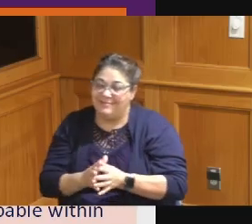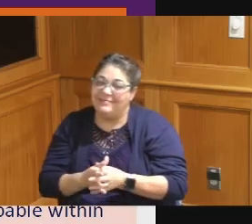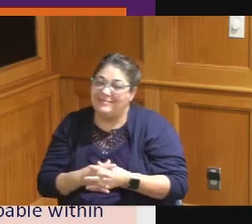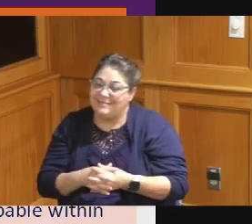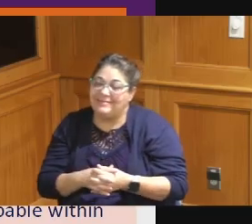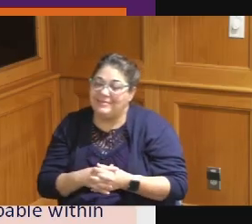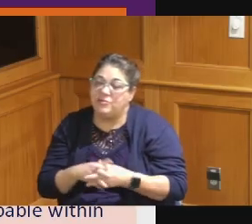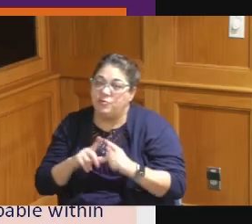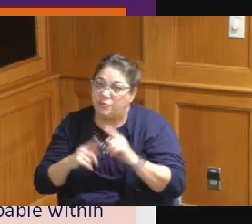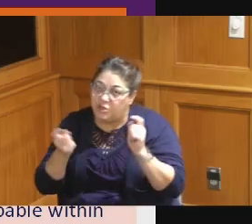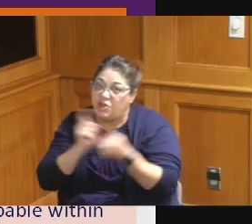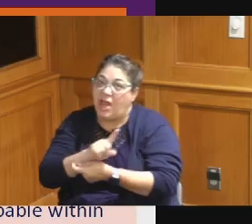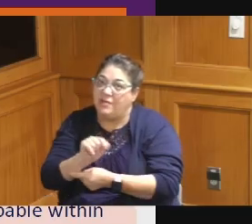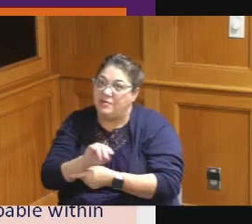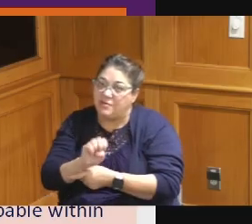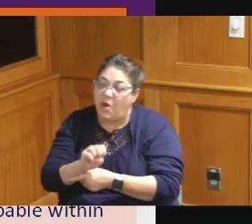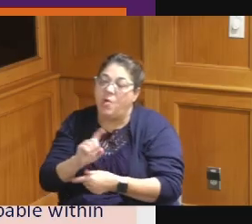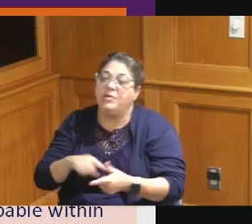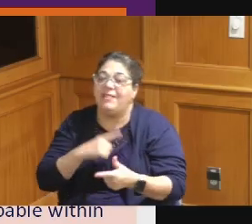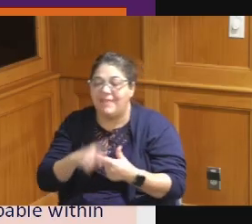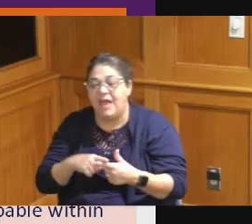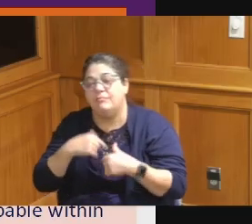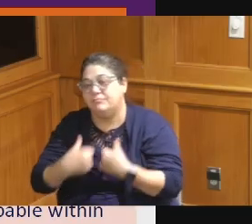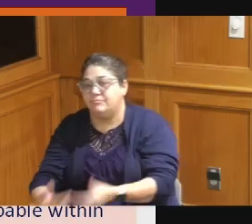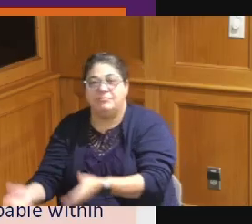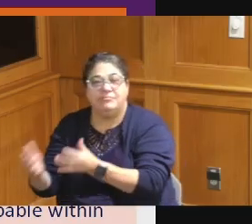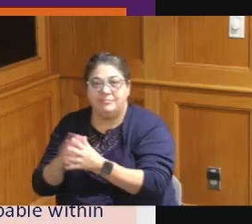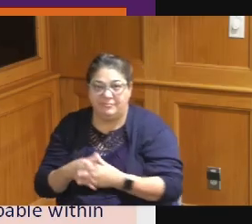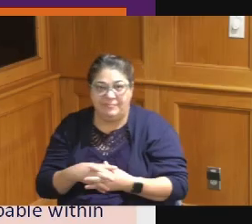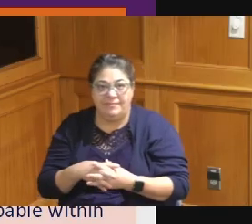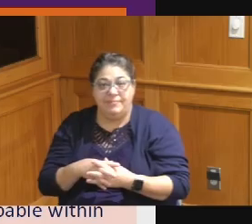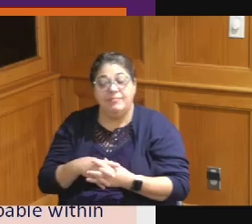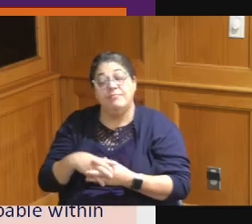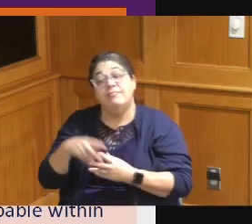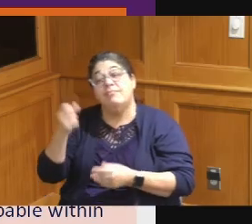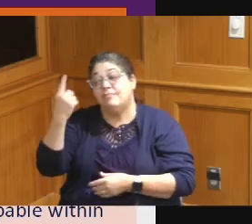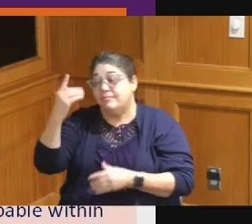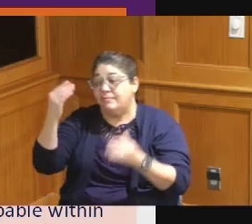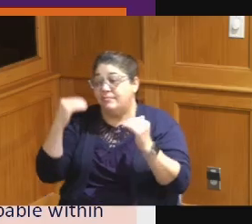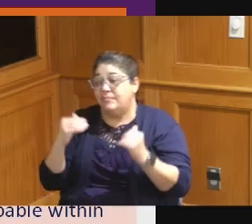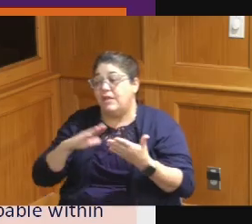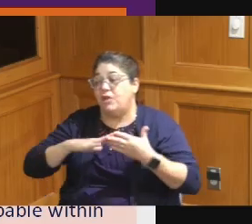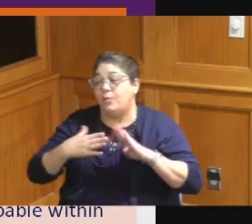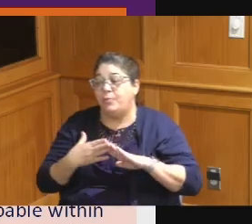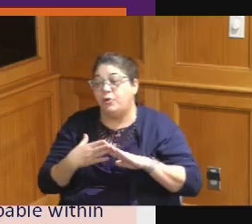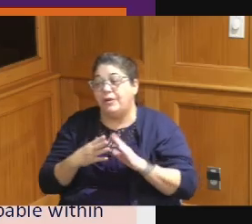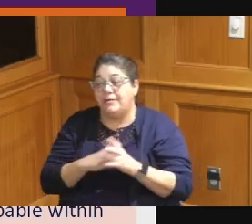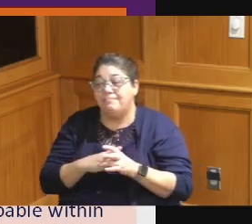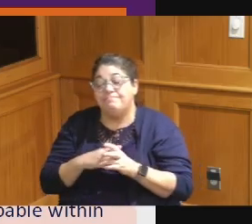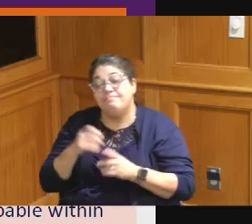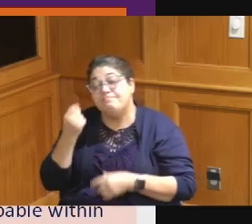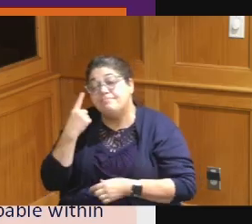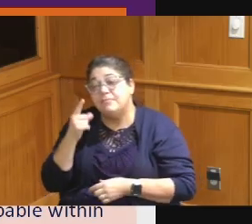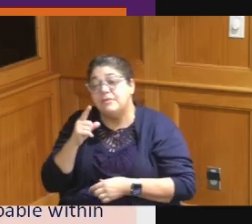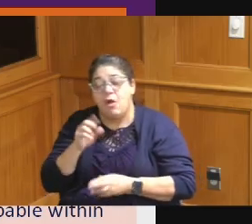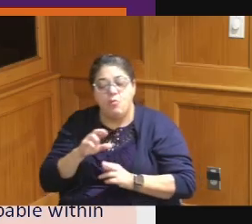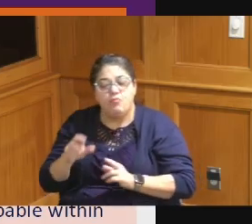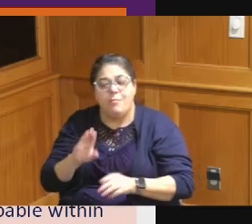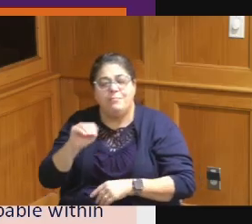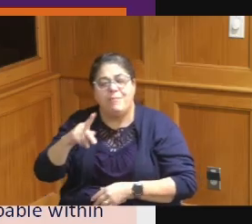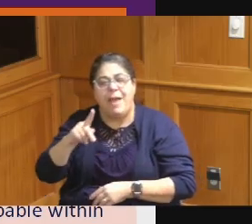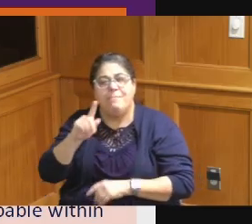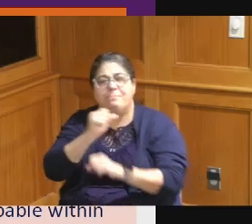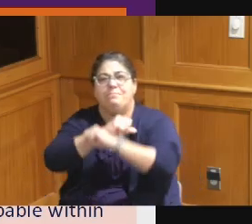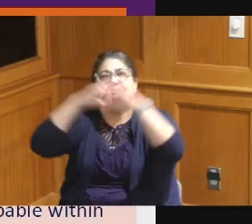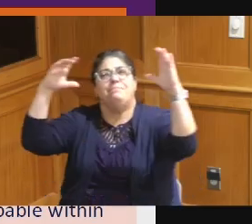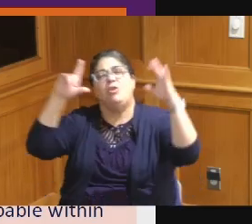the plan. Community support is another element that's critical here in this. And again, this is about the roadmap for how one of these projects